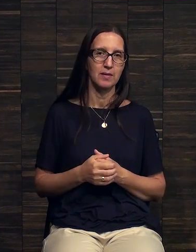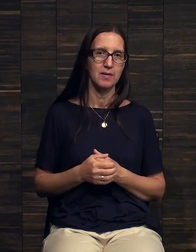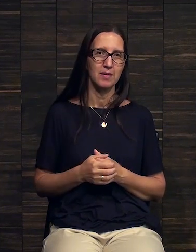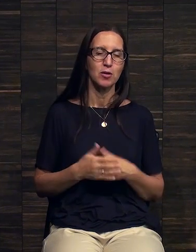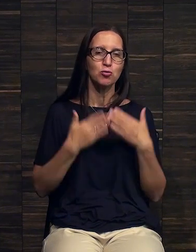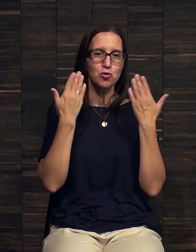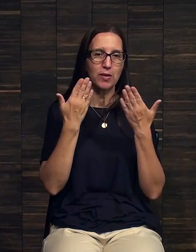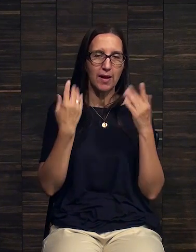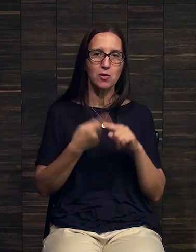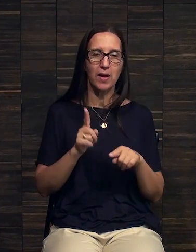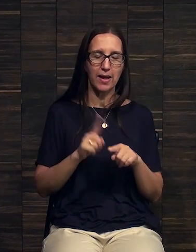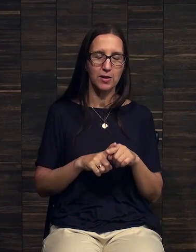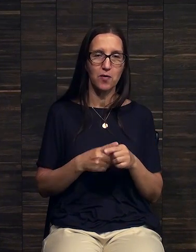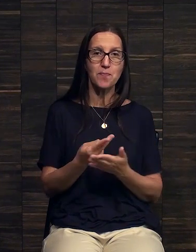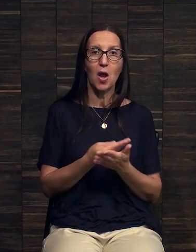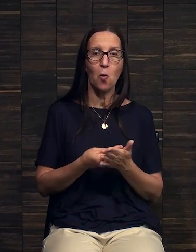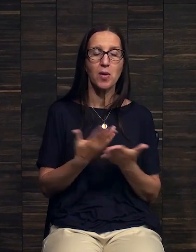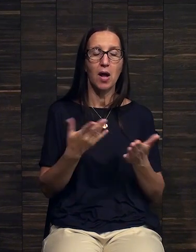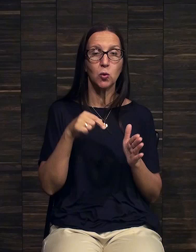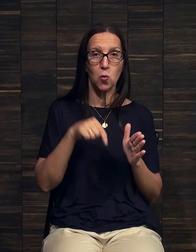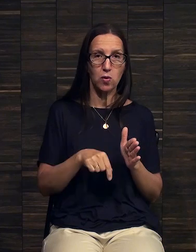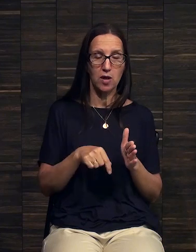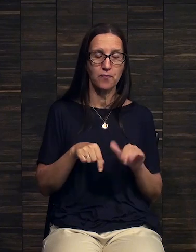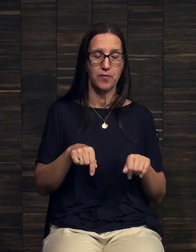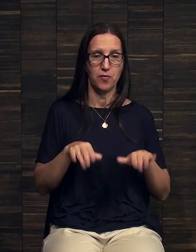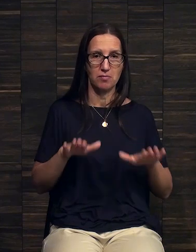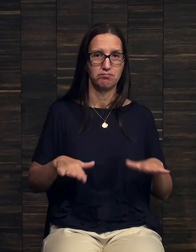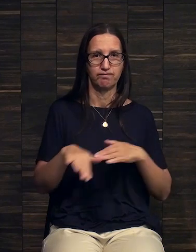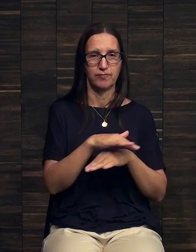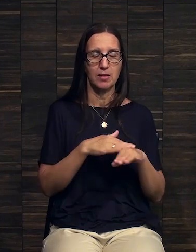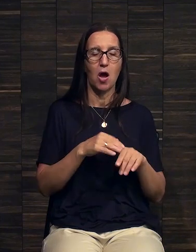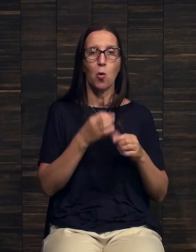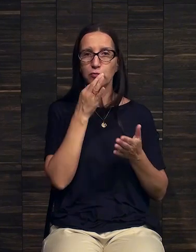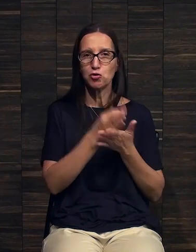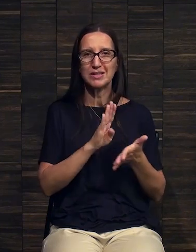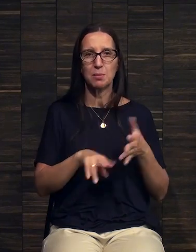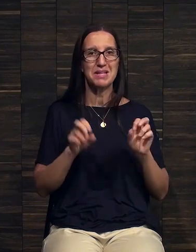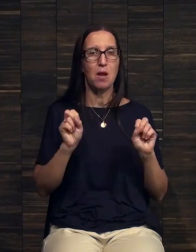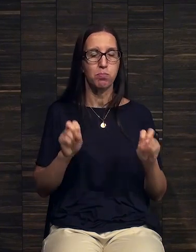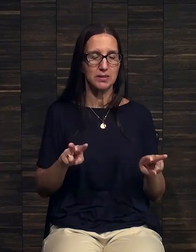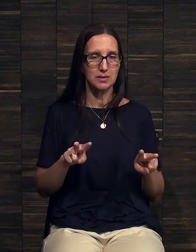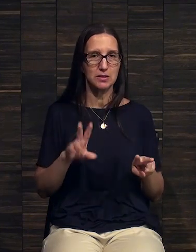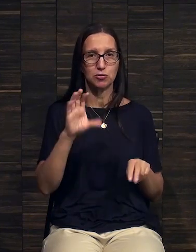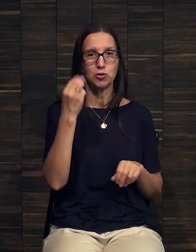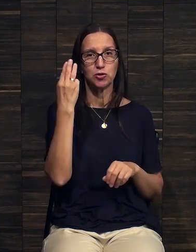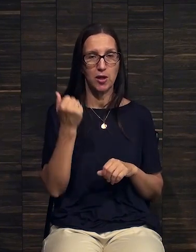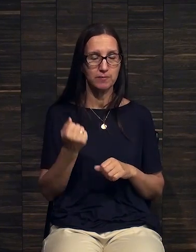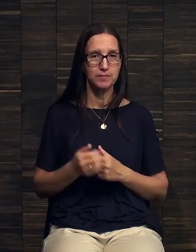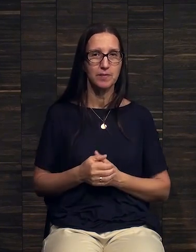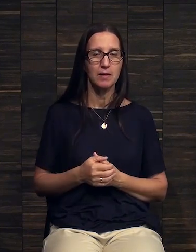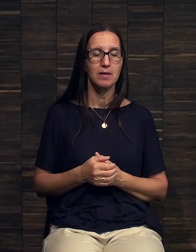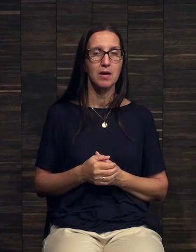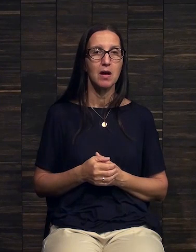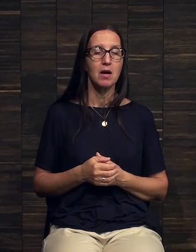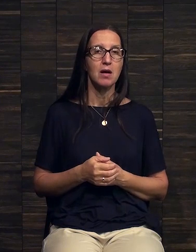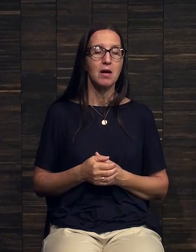the young reader of this comics, and who is responsible for safety of the United States,